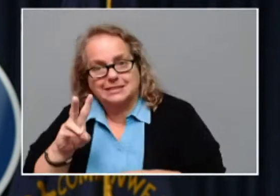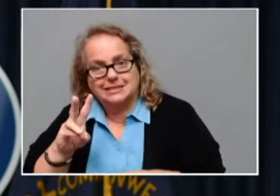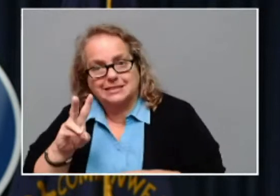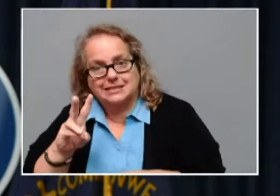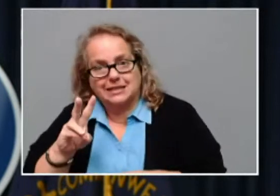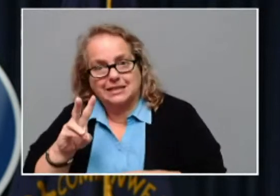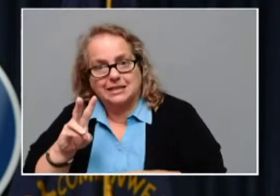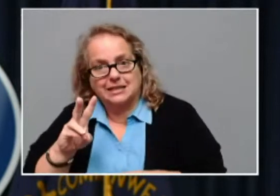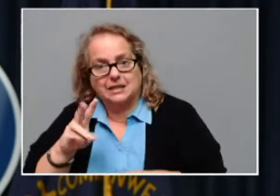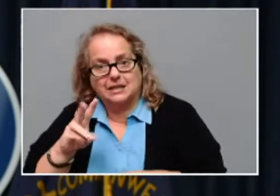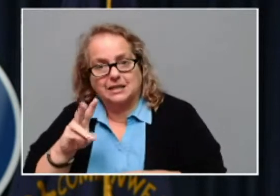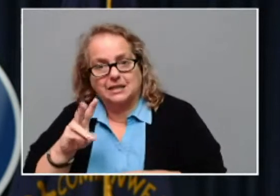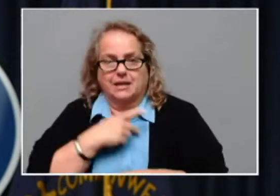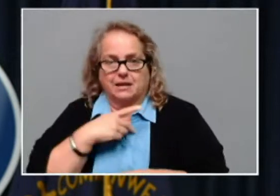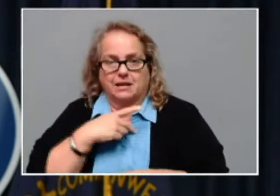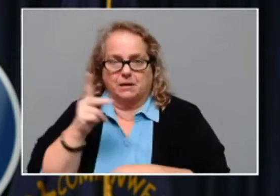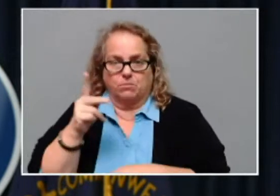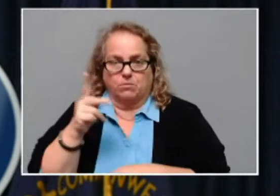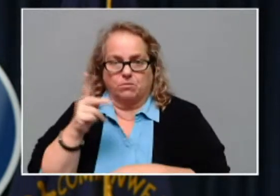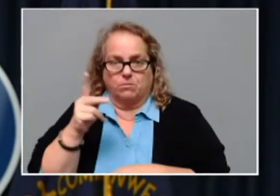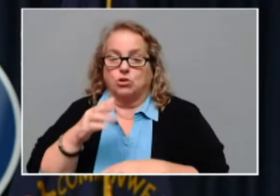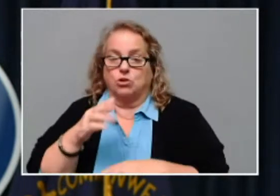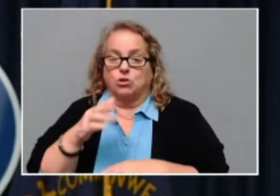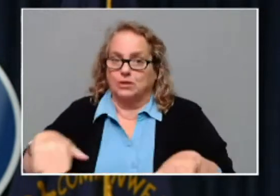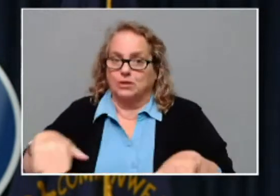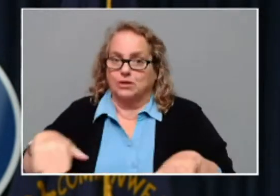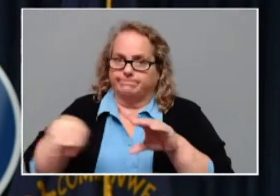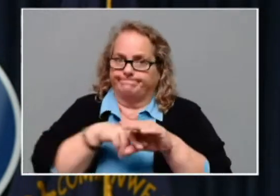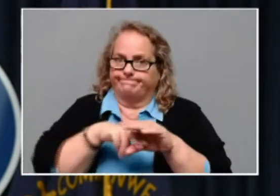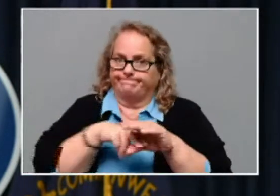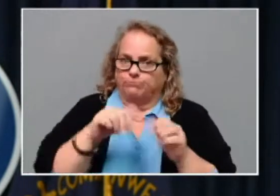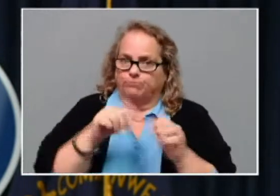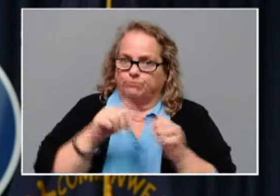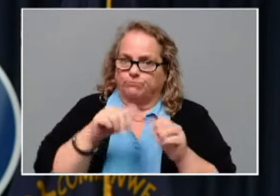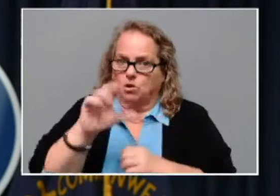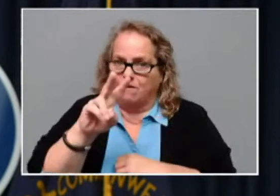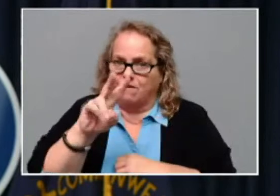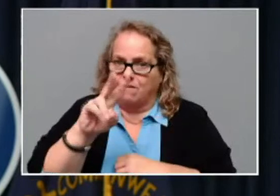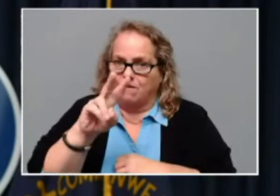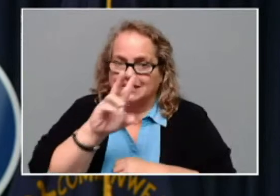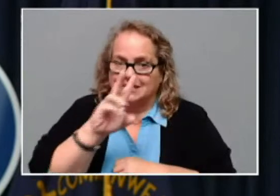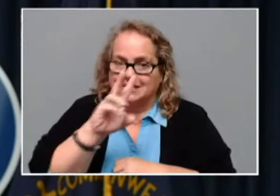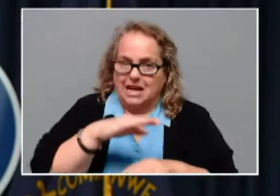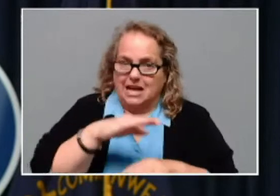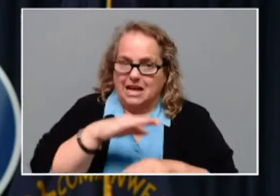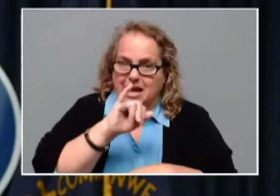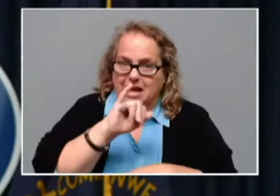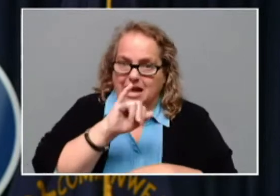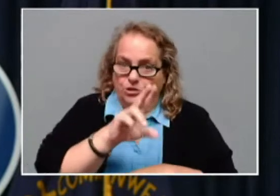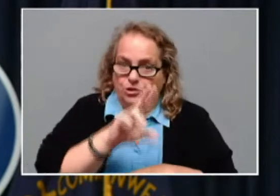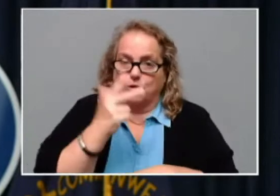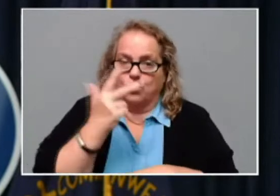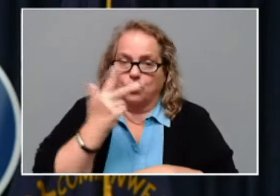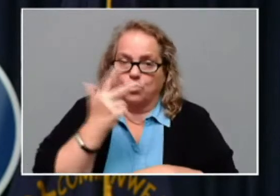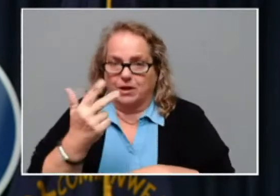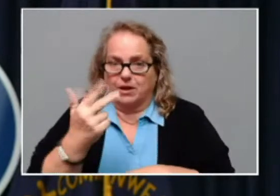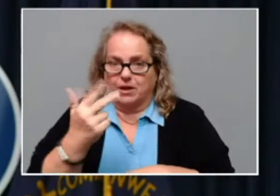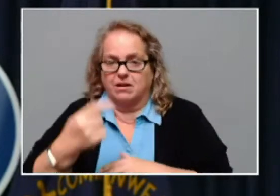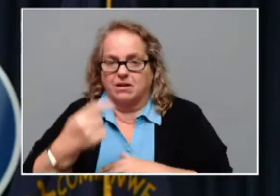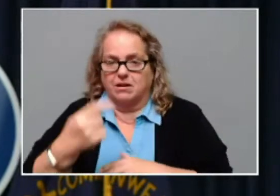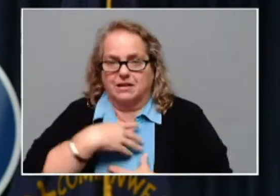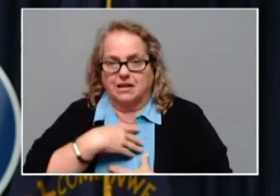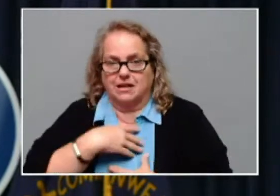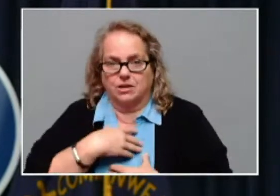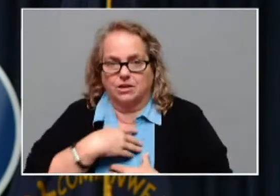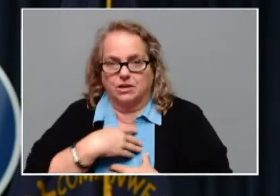COVID, 6 in the ICU, 3 on ventilators. It appears to be sorting itself out, but last